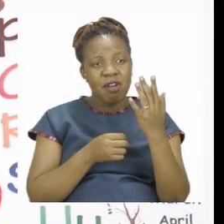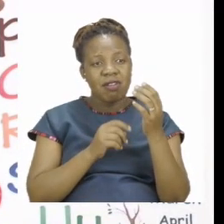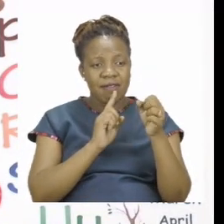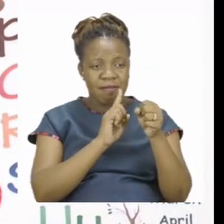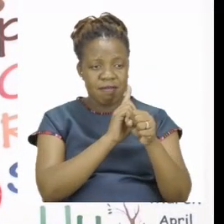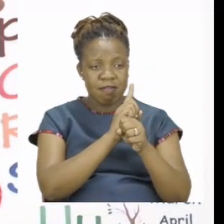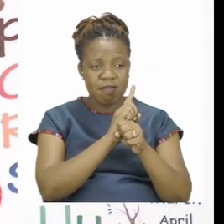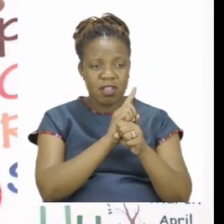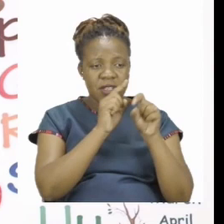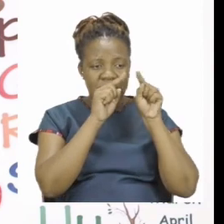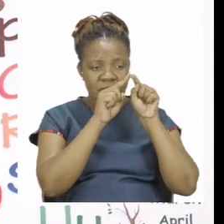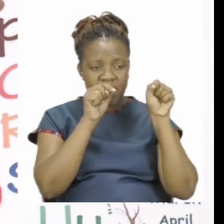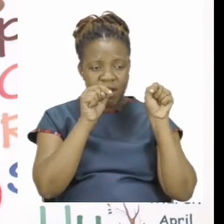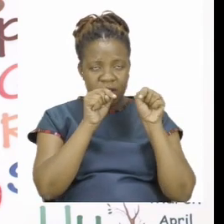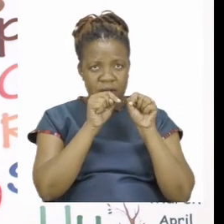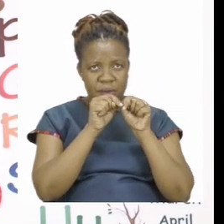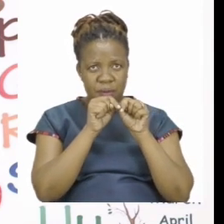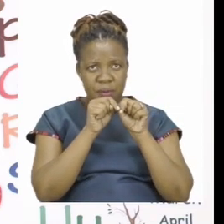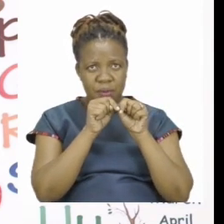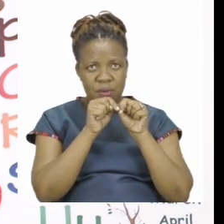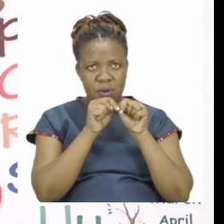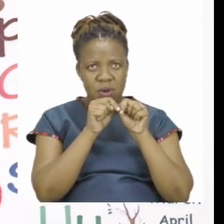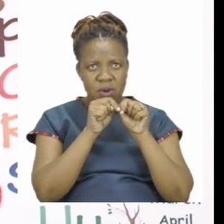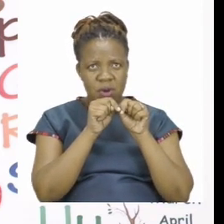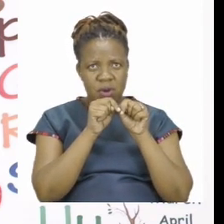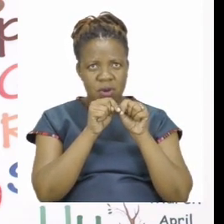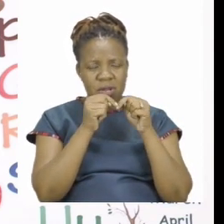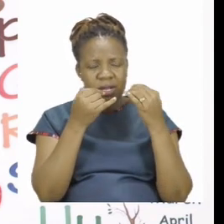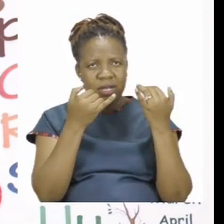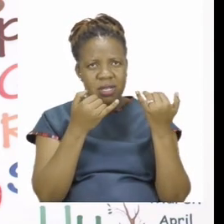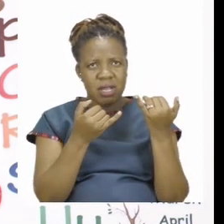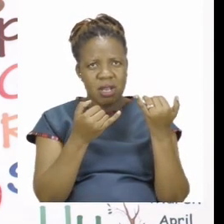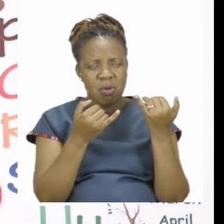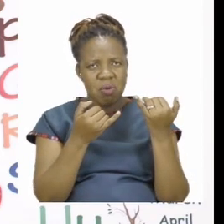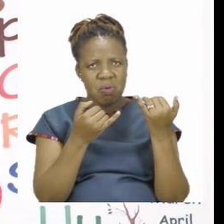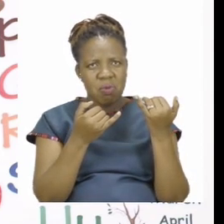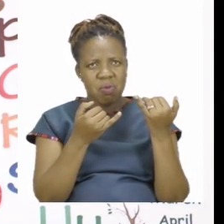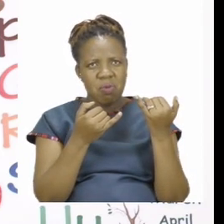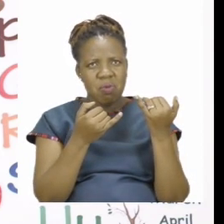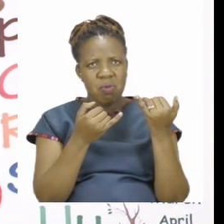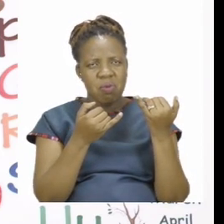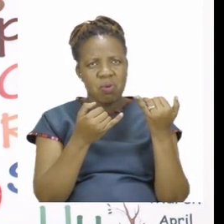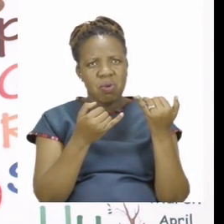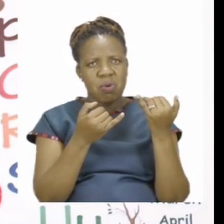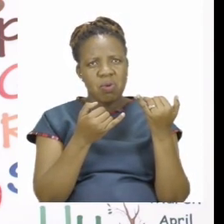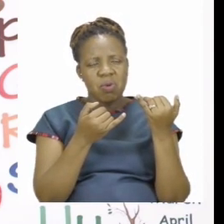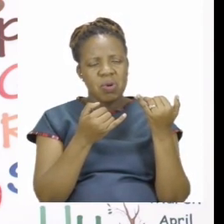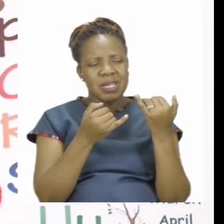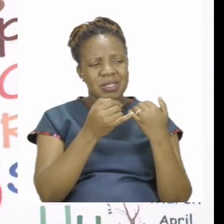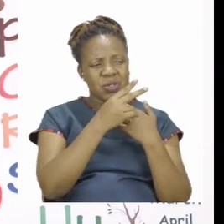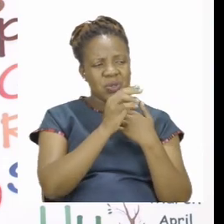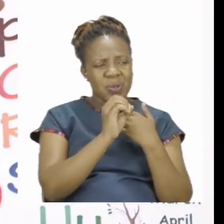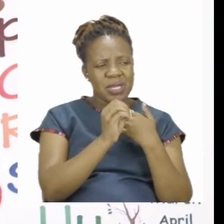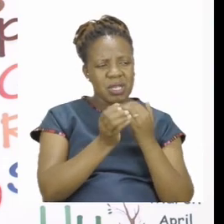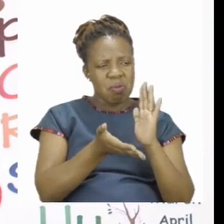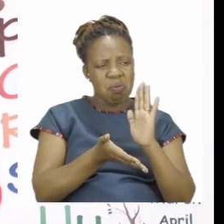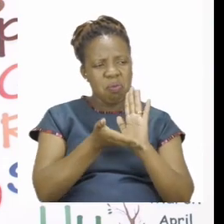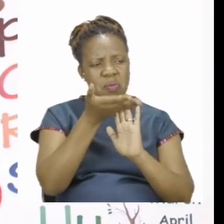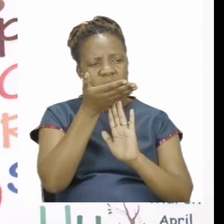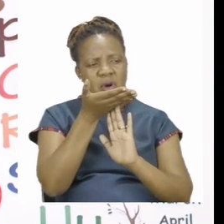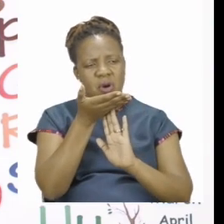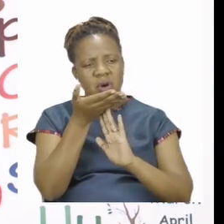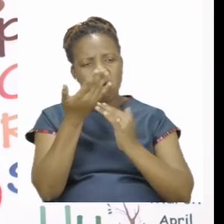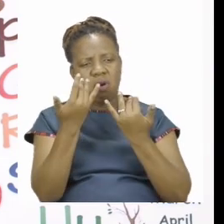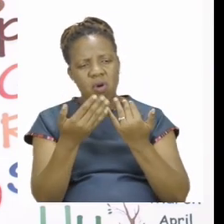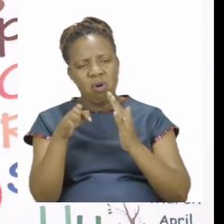is 20 more or less than 25? Well, seeing that we were adding instead